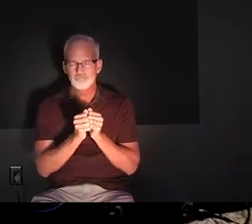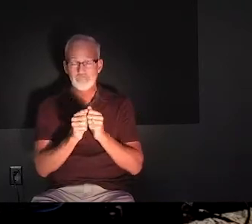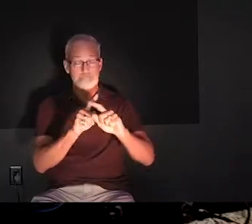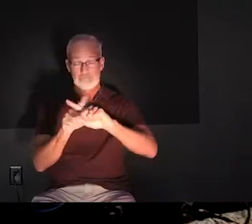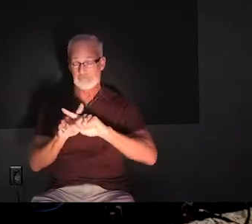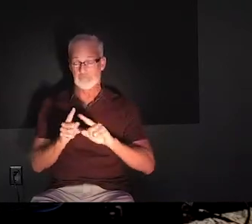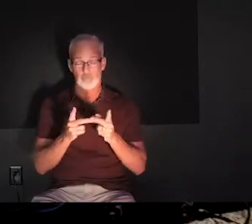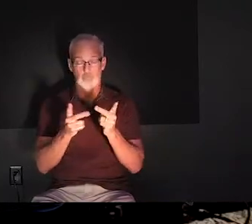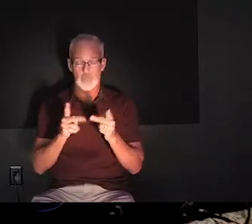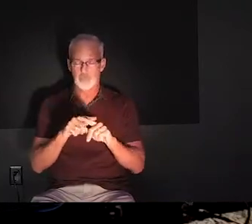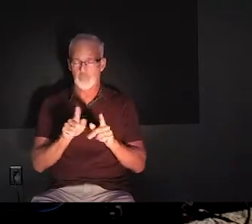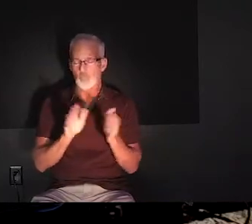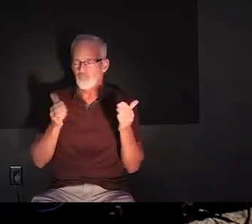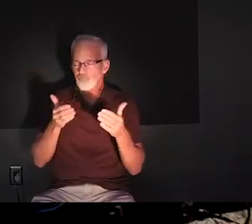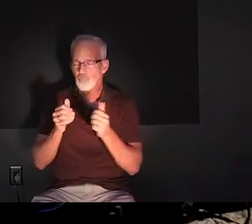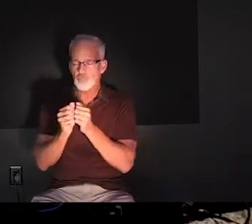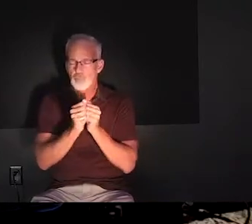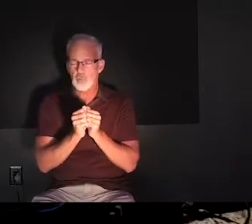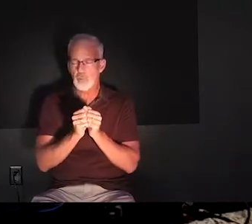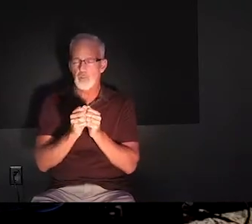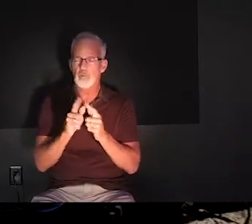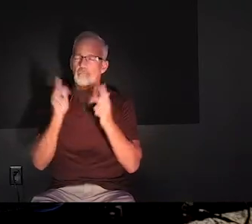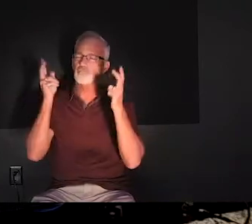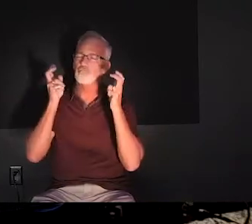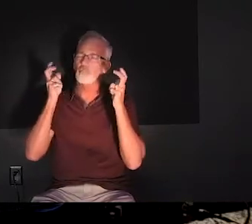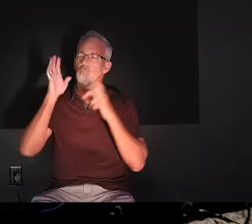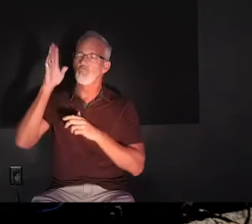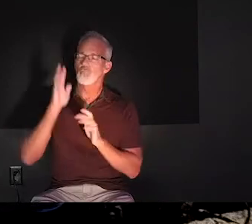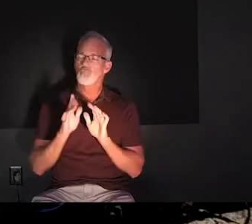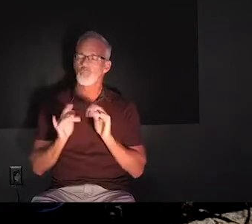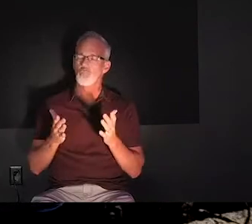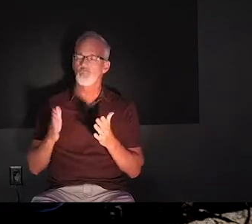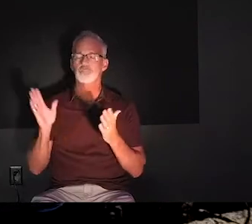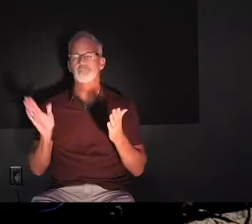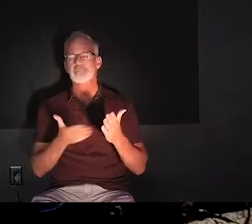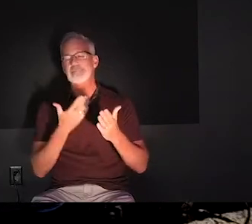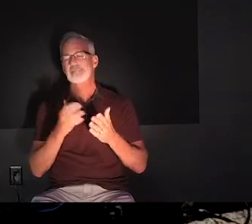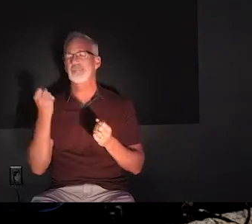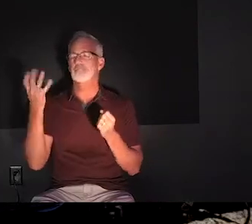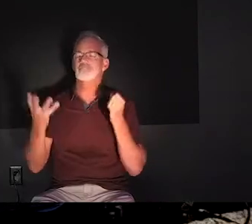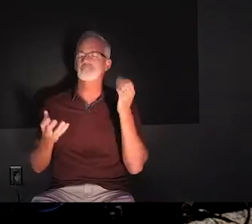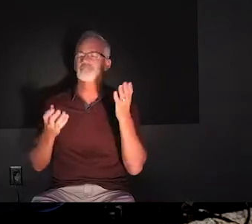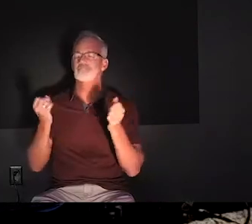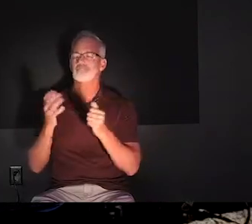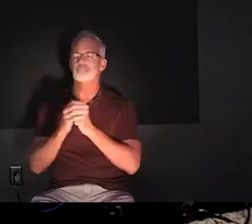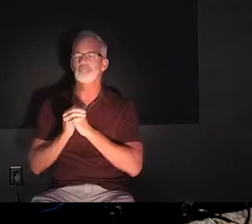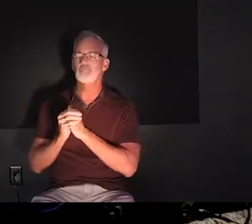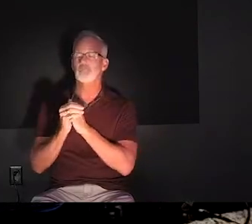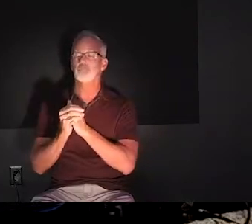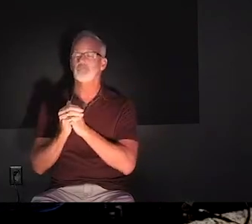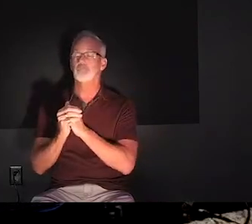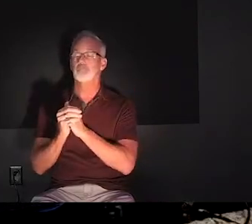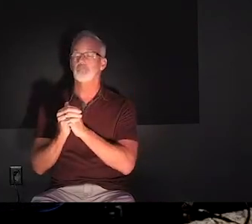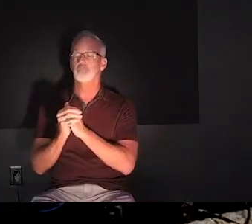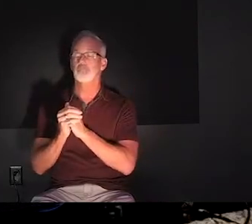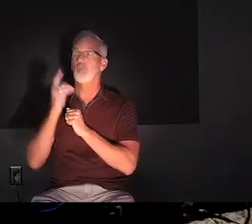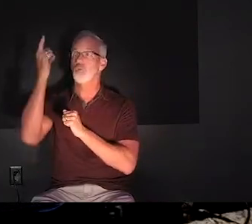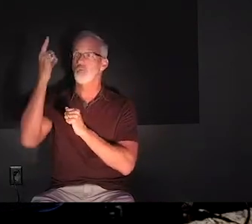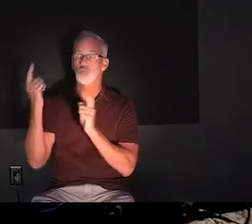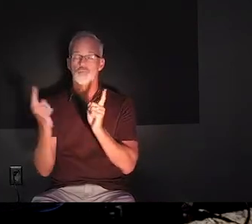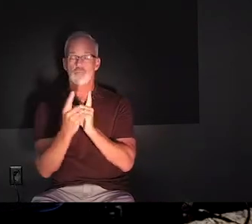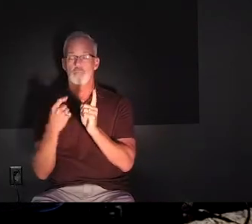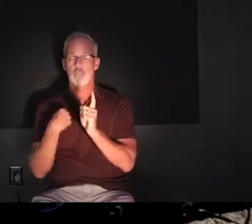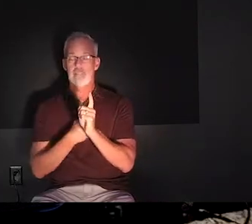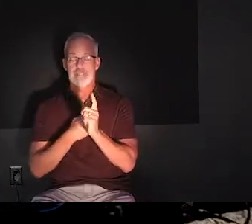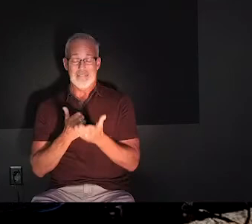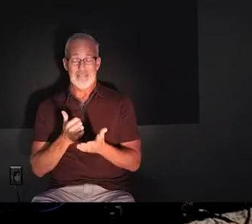we settle in together to sit under the teaching of your word. And as we sing songs to you in worship, God, we pray that you'd meet us wherever we